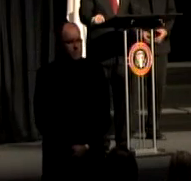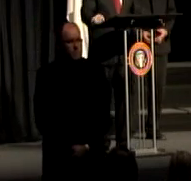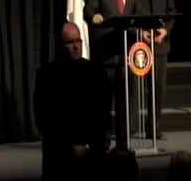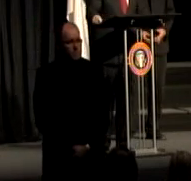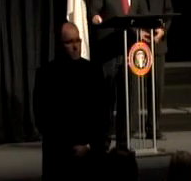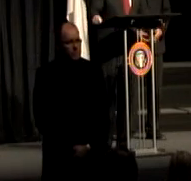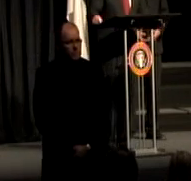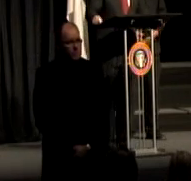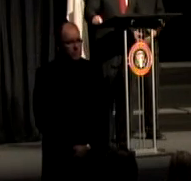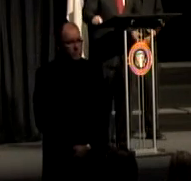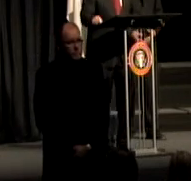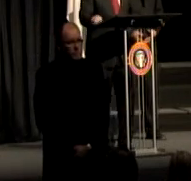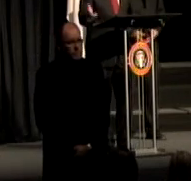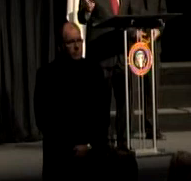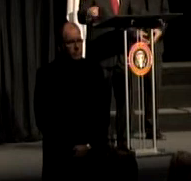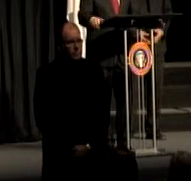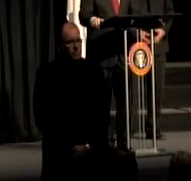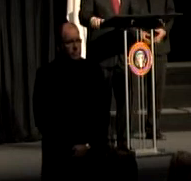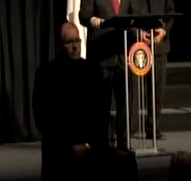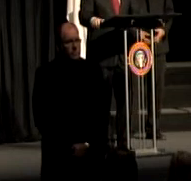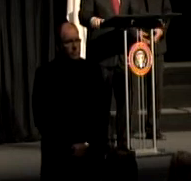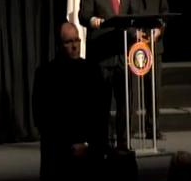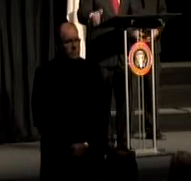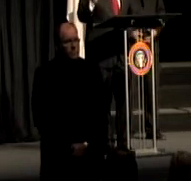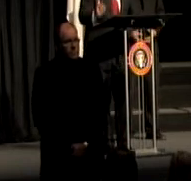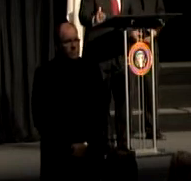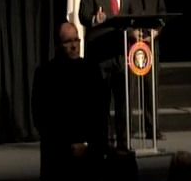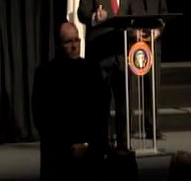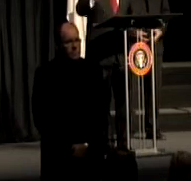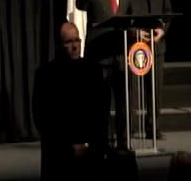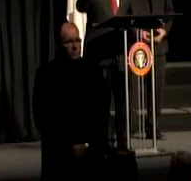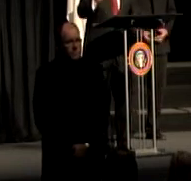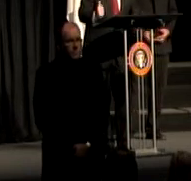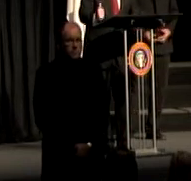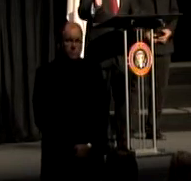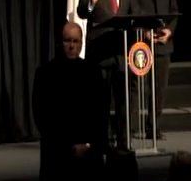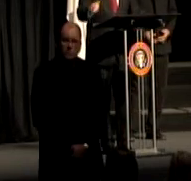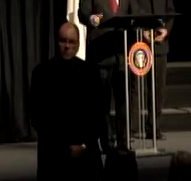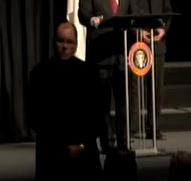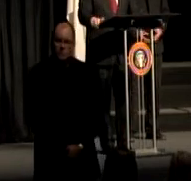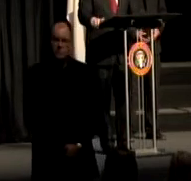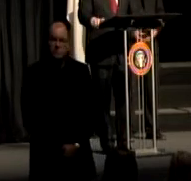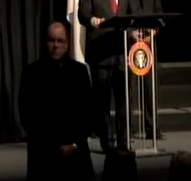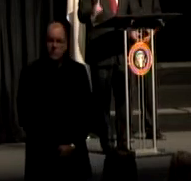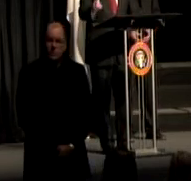and what would that one word be Jesus we're all about Jesus